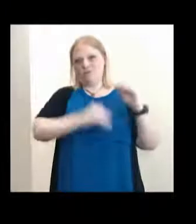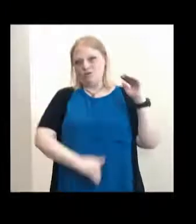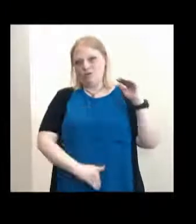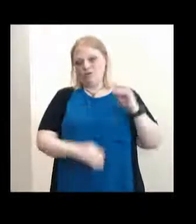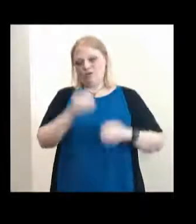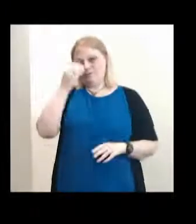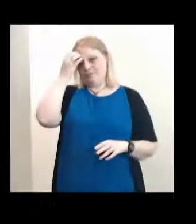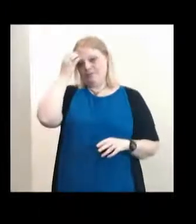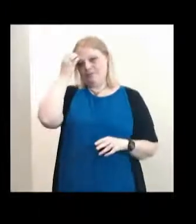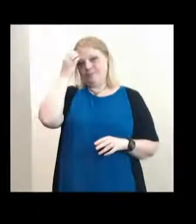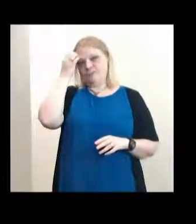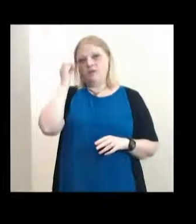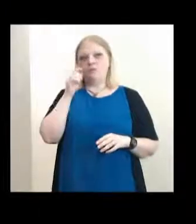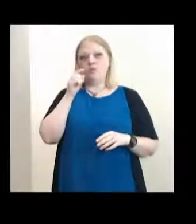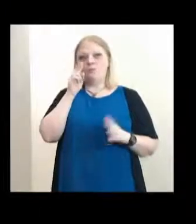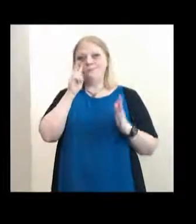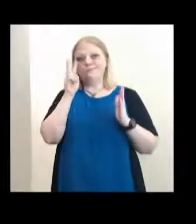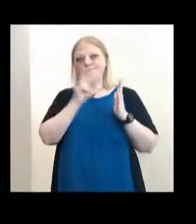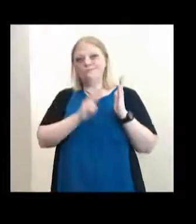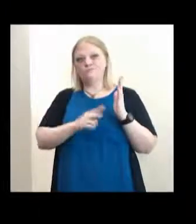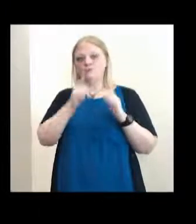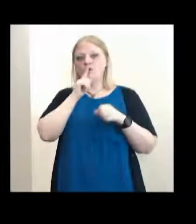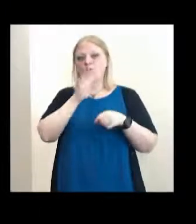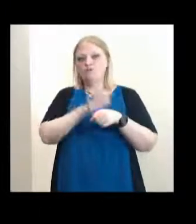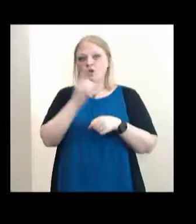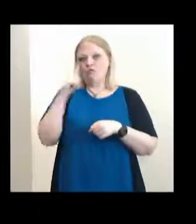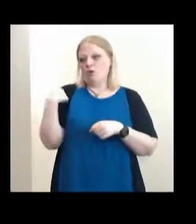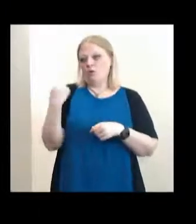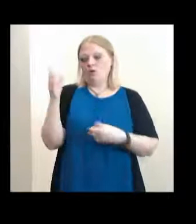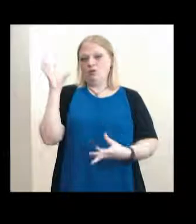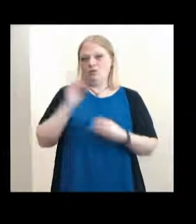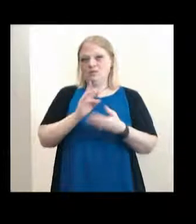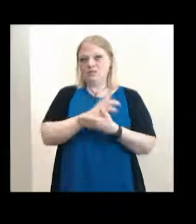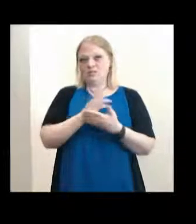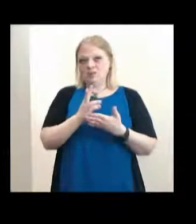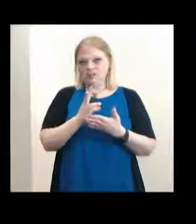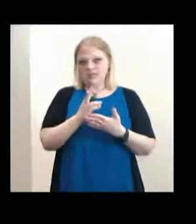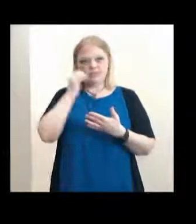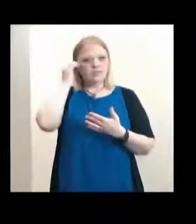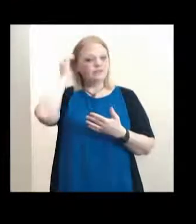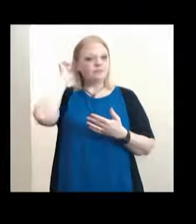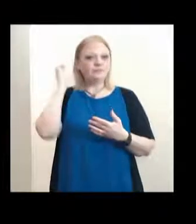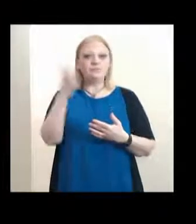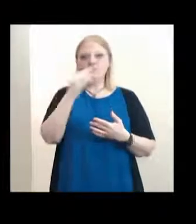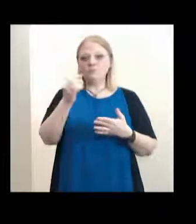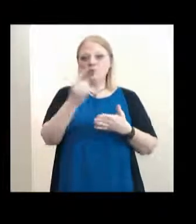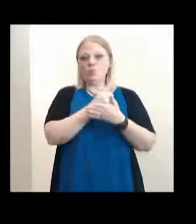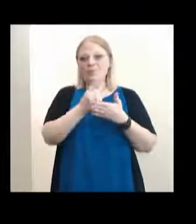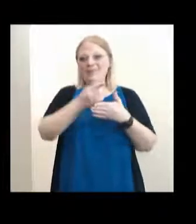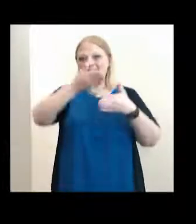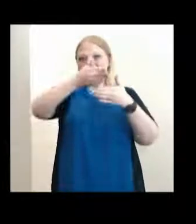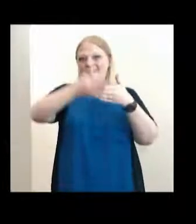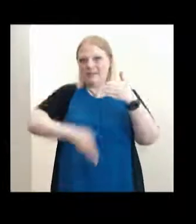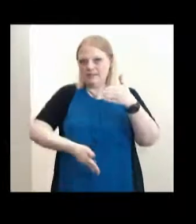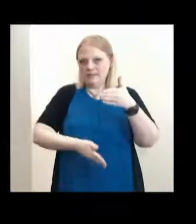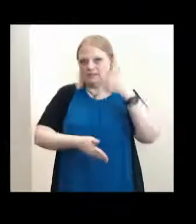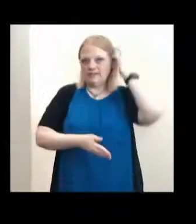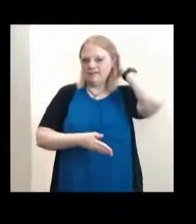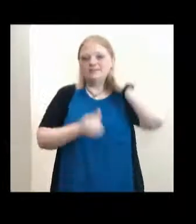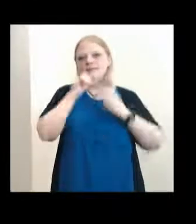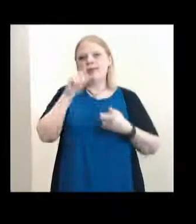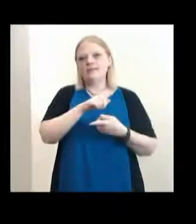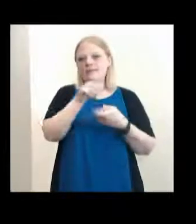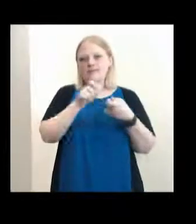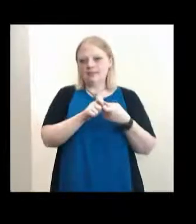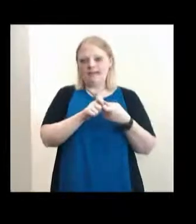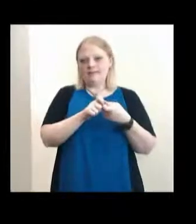at the confirmed cases for the past 6 weeks, and for the week ending, these are not as exactly the same that you saw